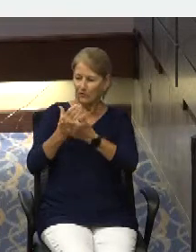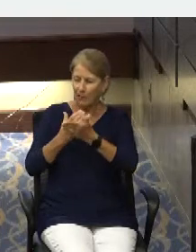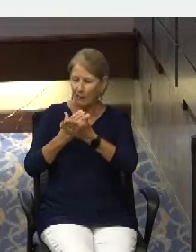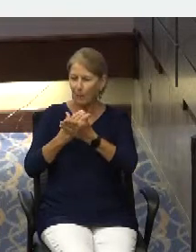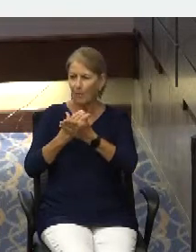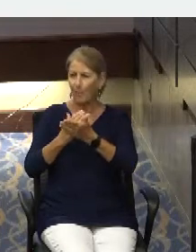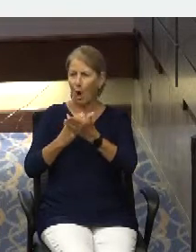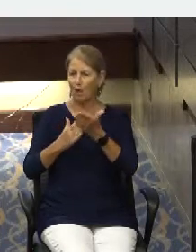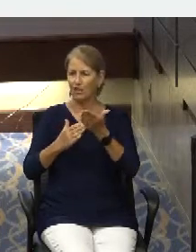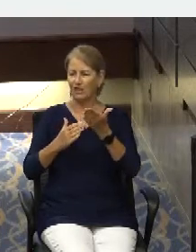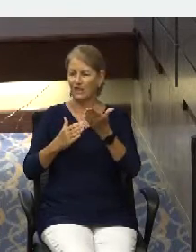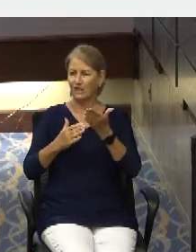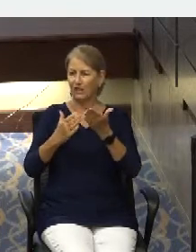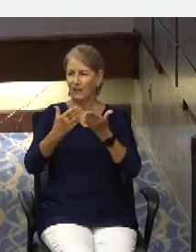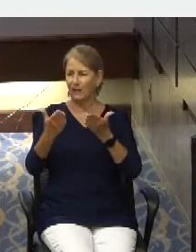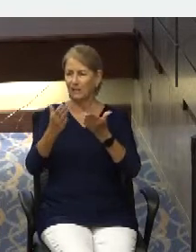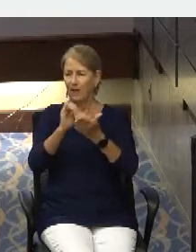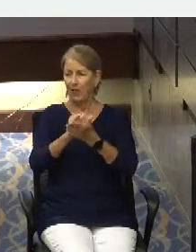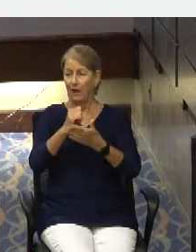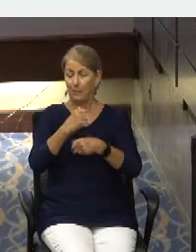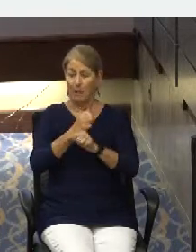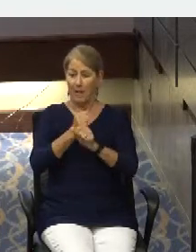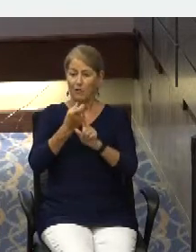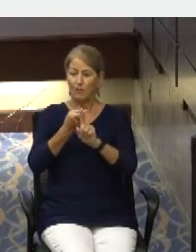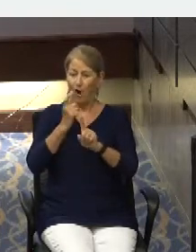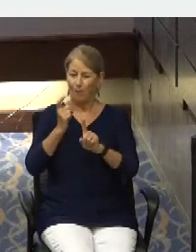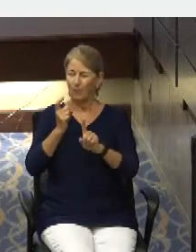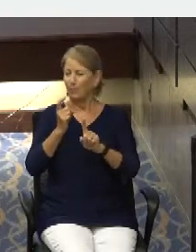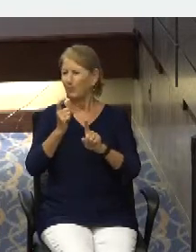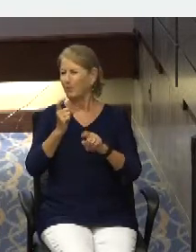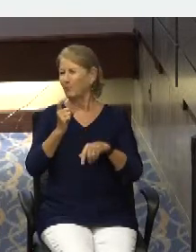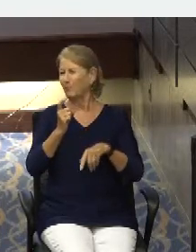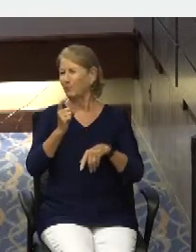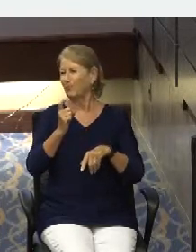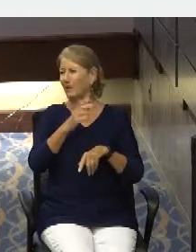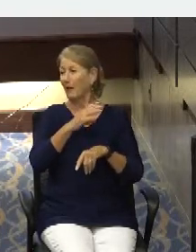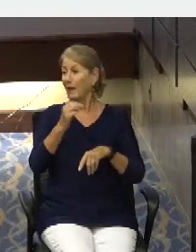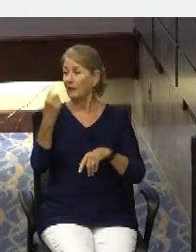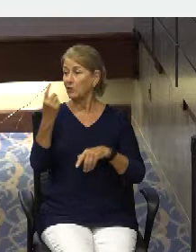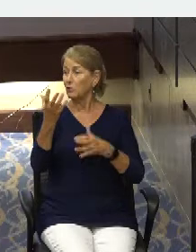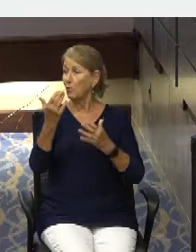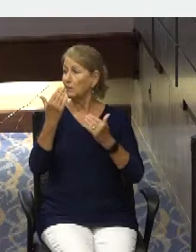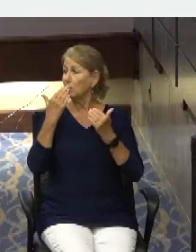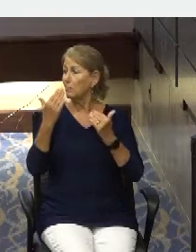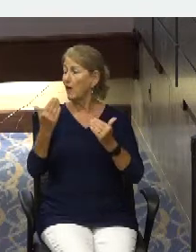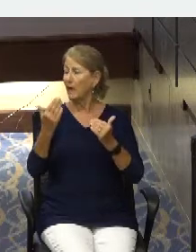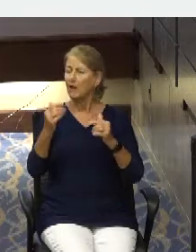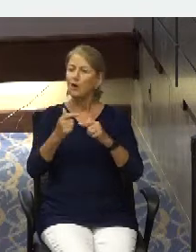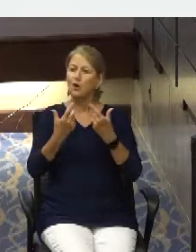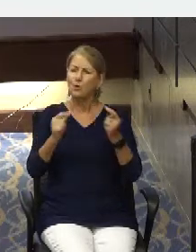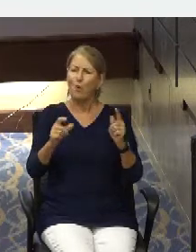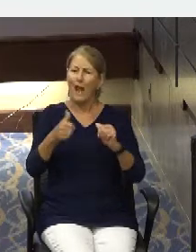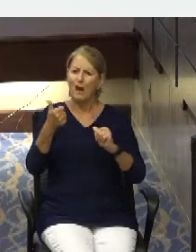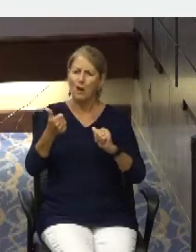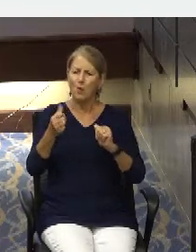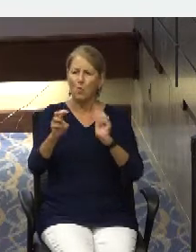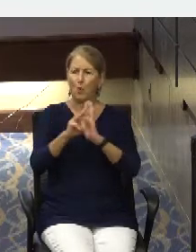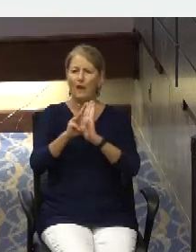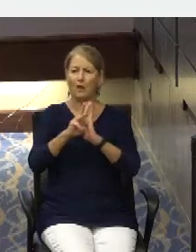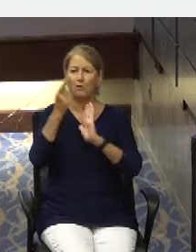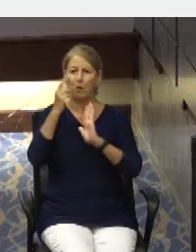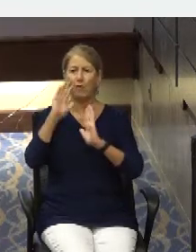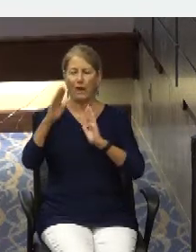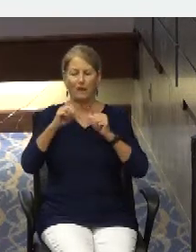the things that they'll be made out of. And I just want to thank Creative Waco for their ongoing